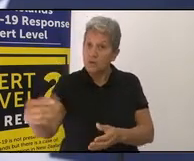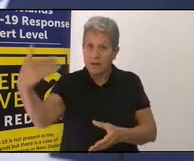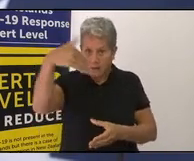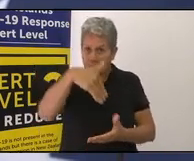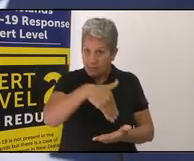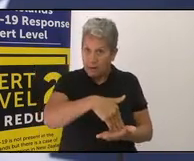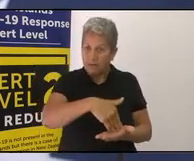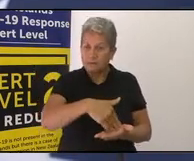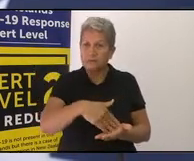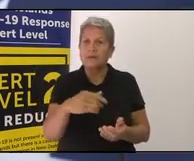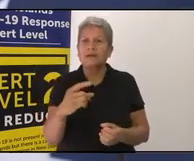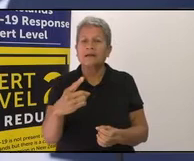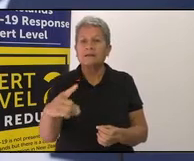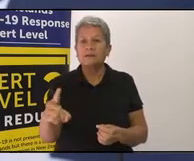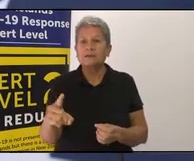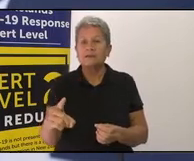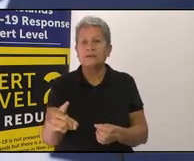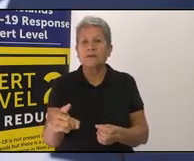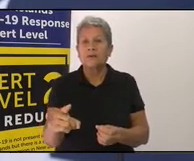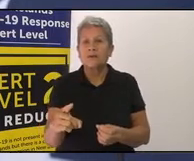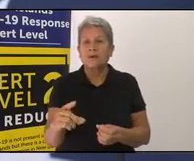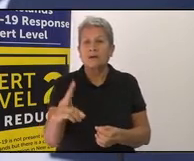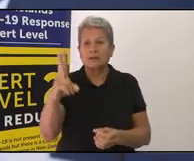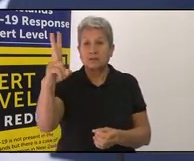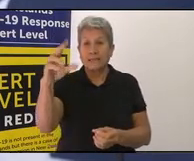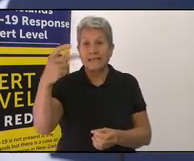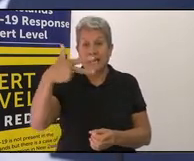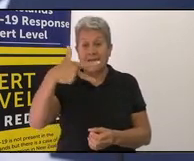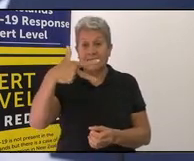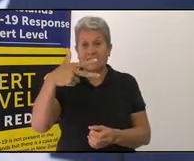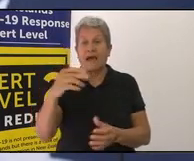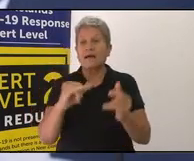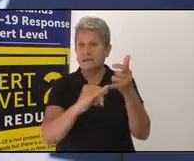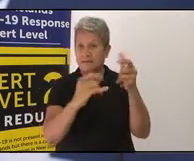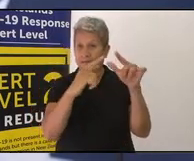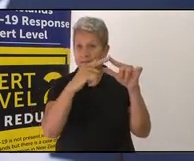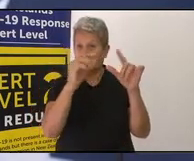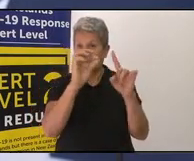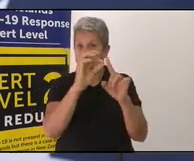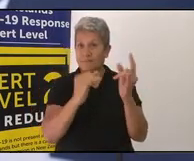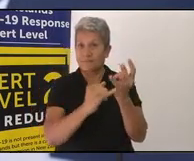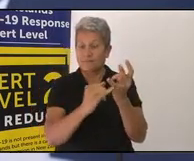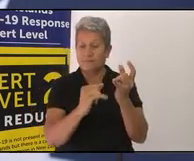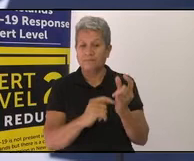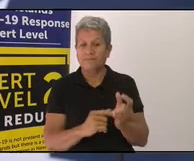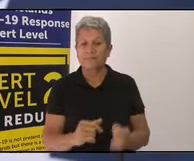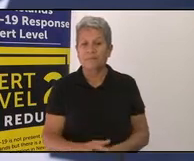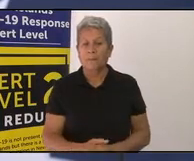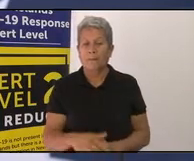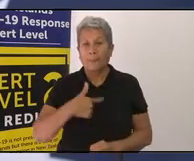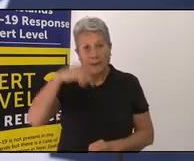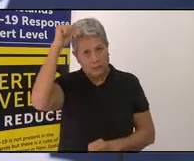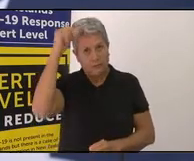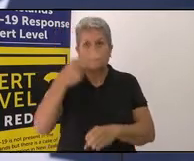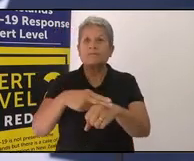until 11:59 p.m. on Tuesday, the 28th of September this year. I know that